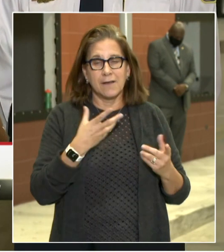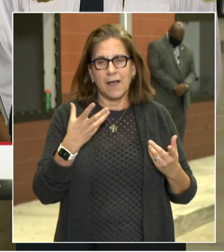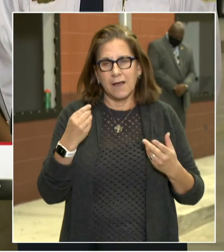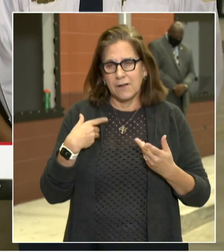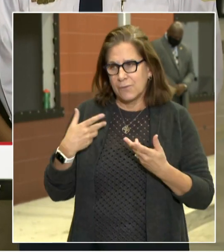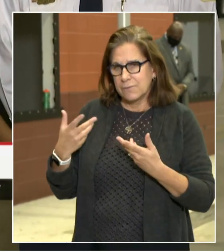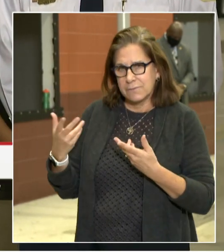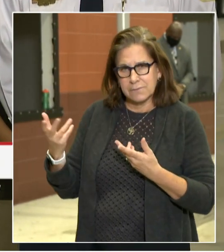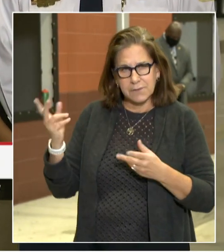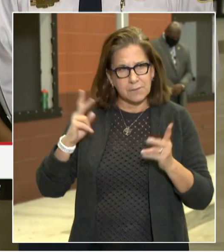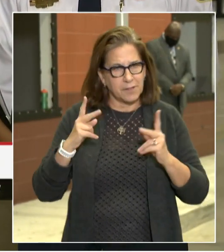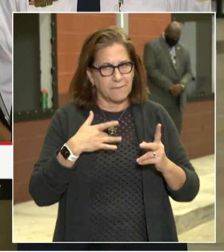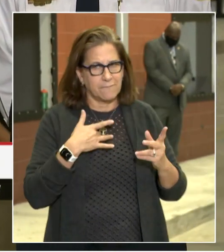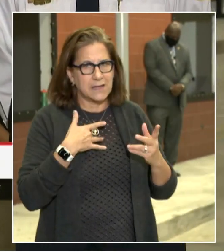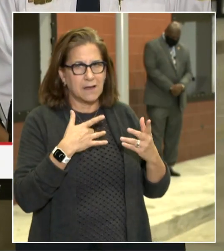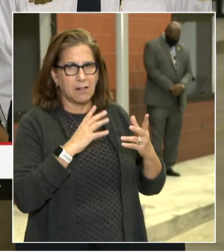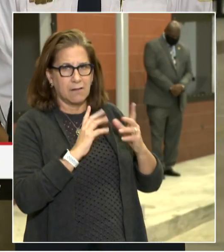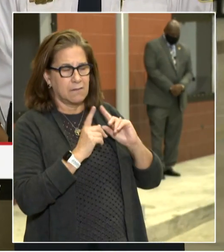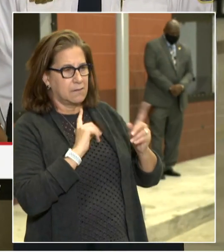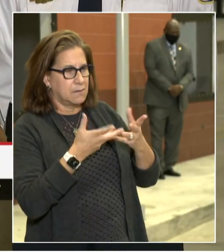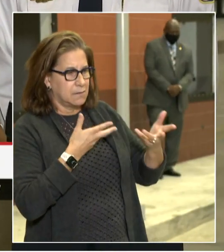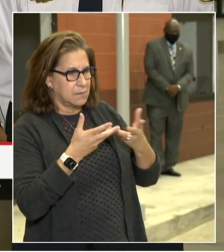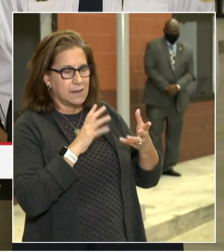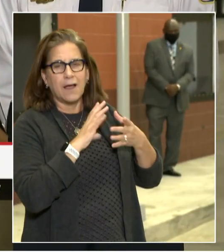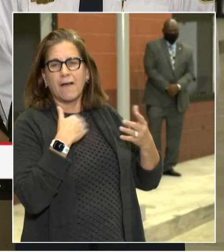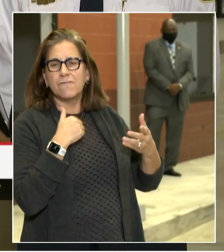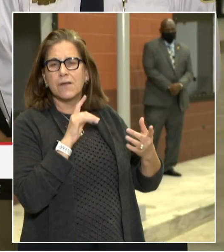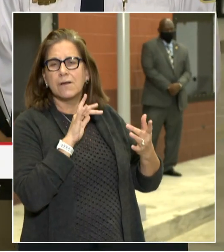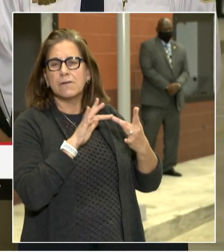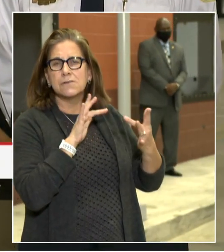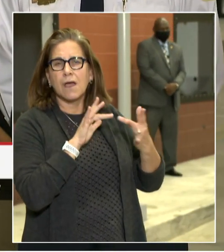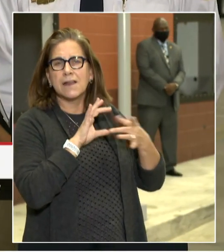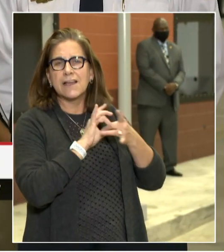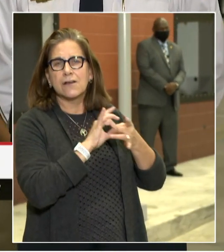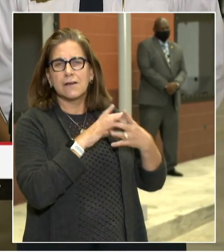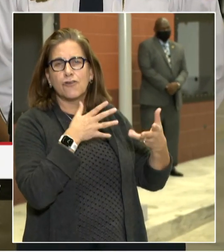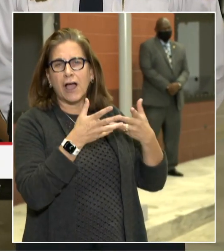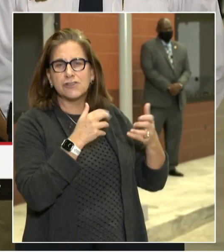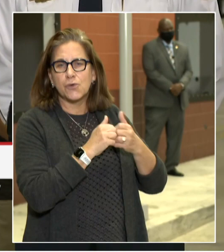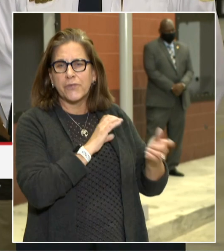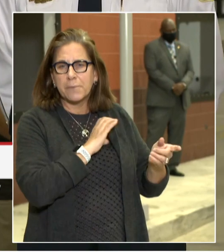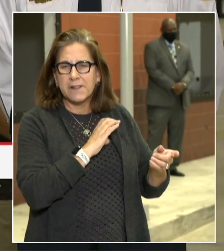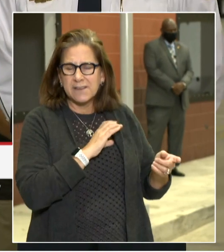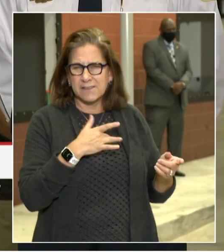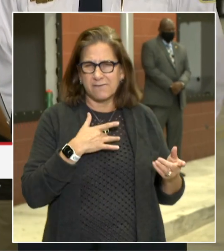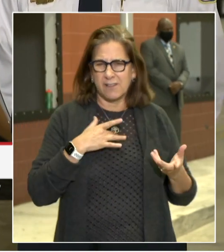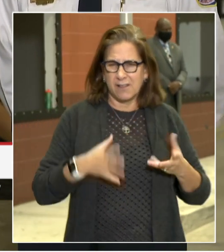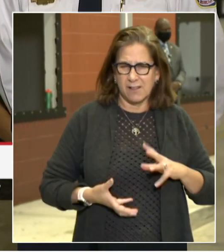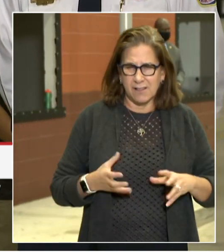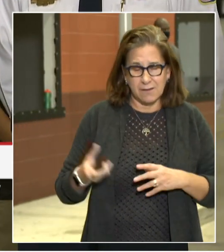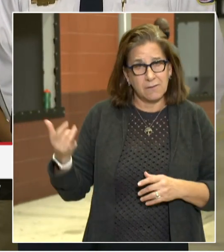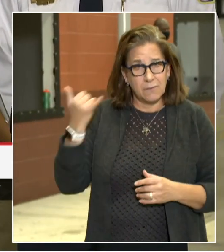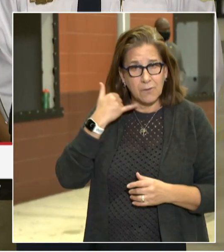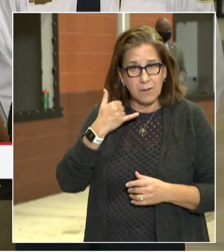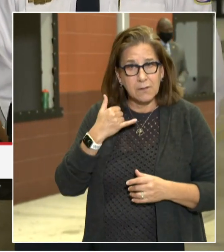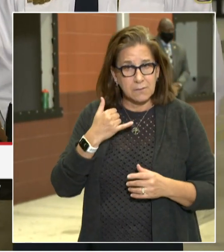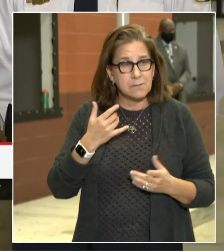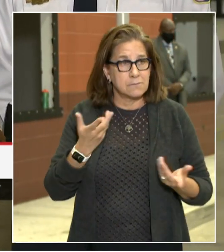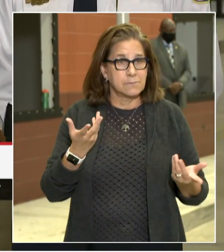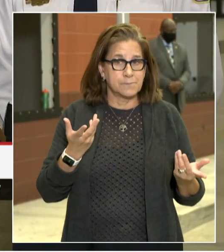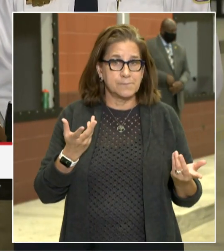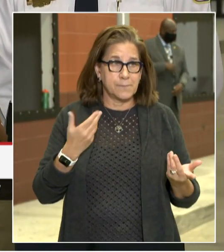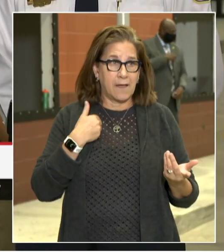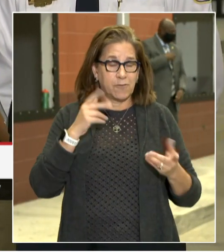things we collect, inform the training that the chief selects to make sure that our officers have the resources that they